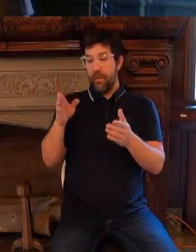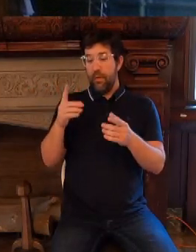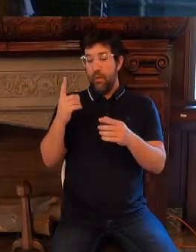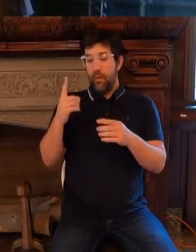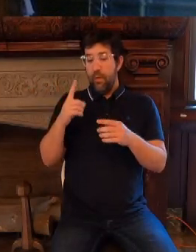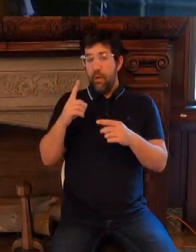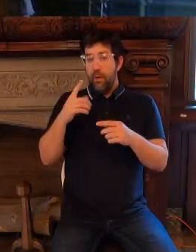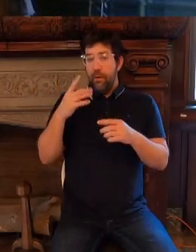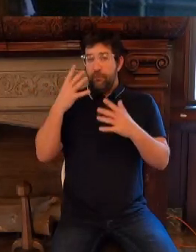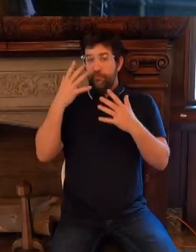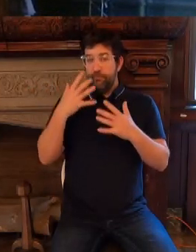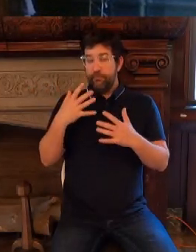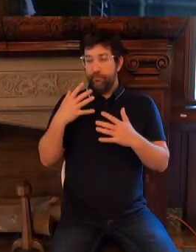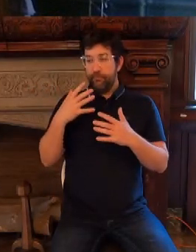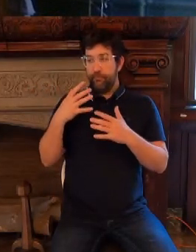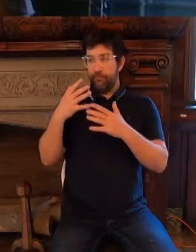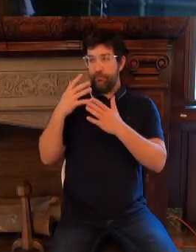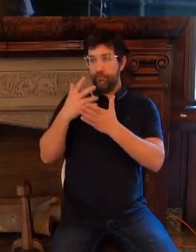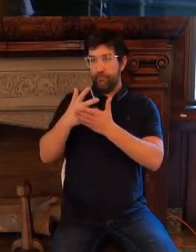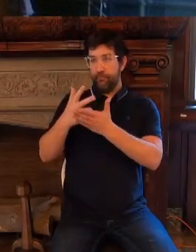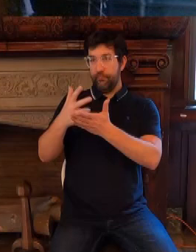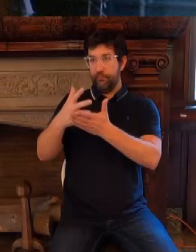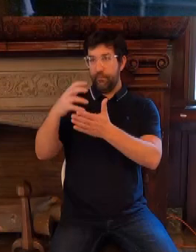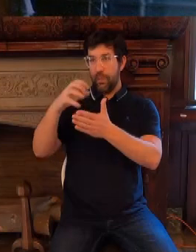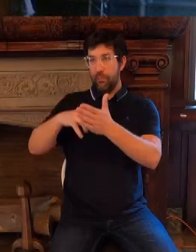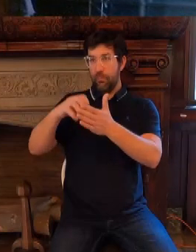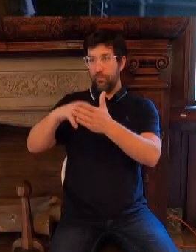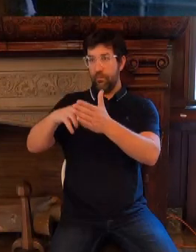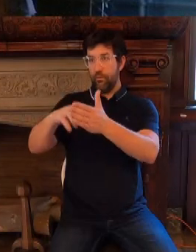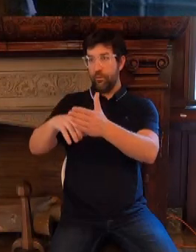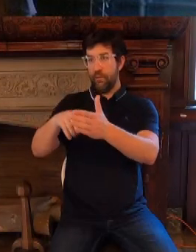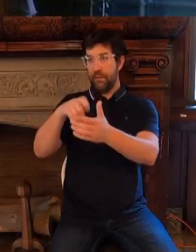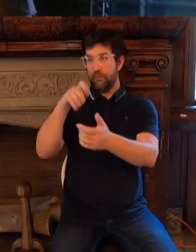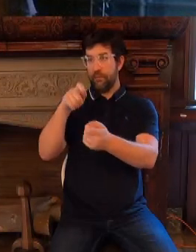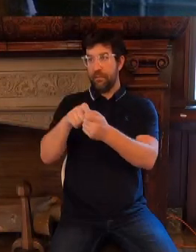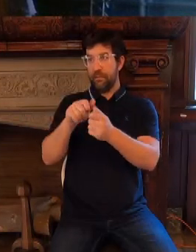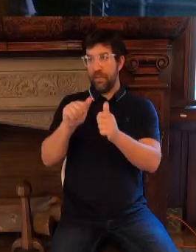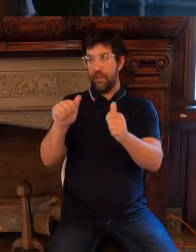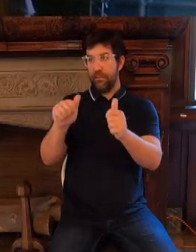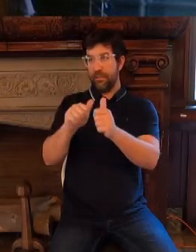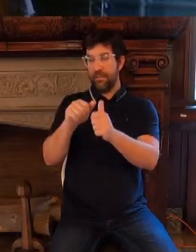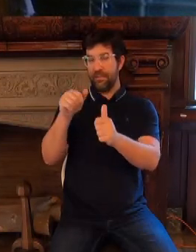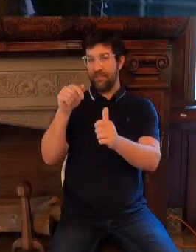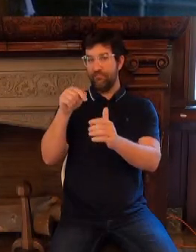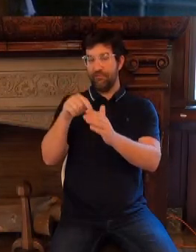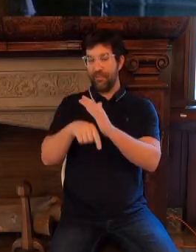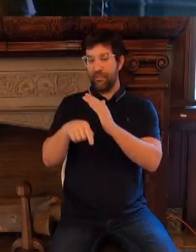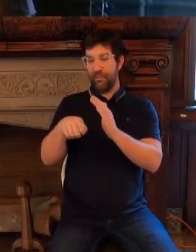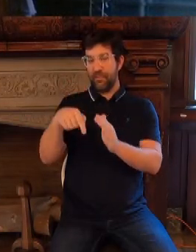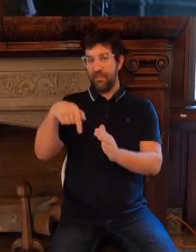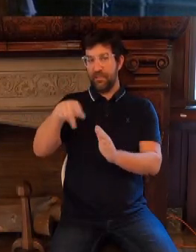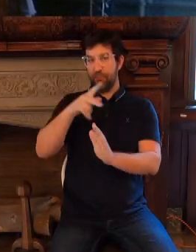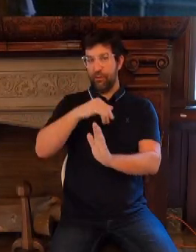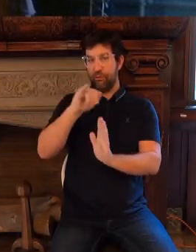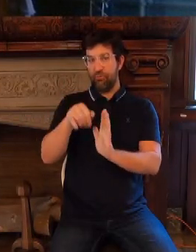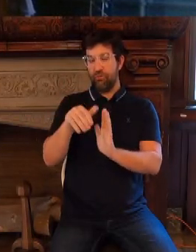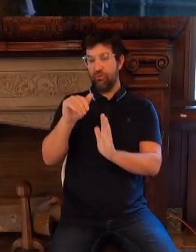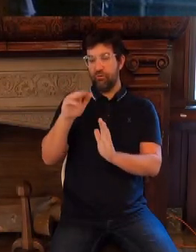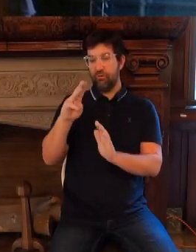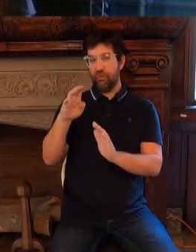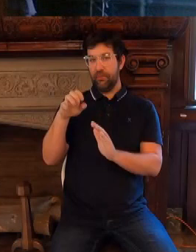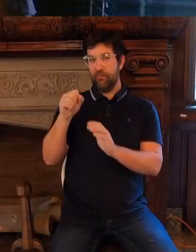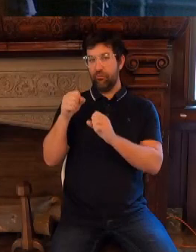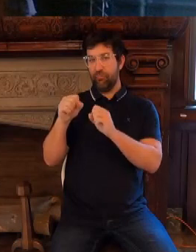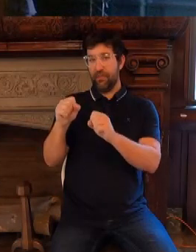The ugly truth is that a lot of times parking removal in certain areas kills these projects. And so James Street, I want to